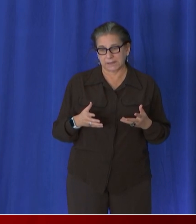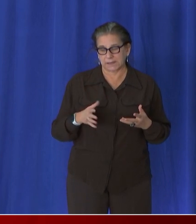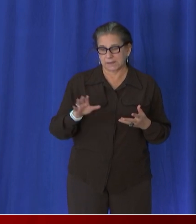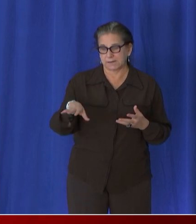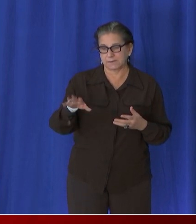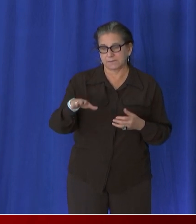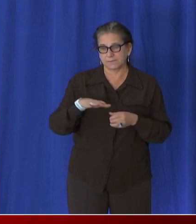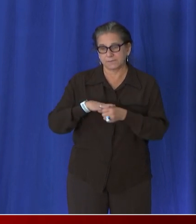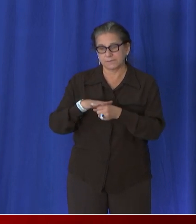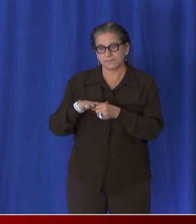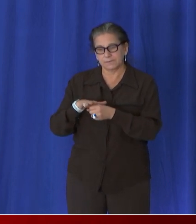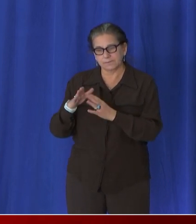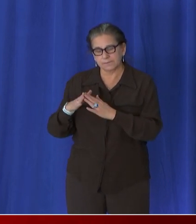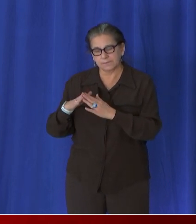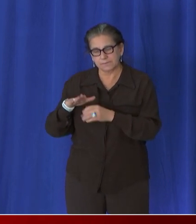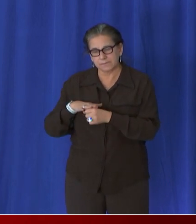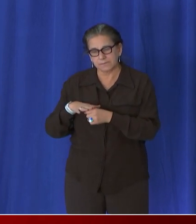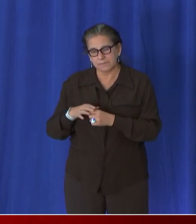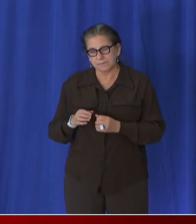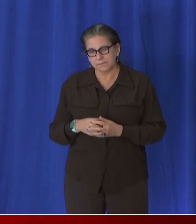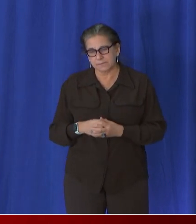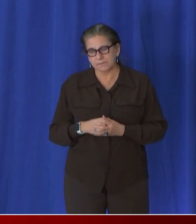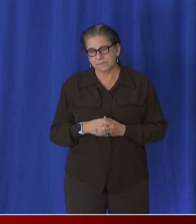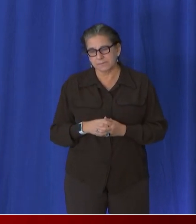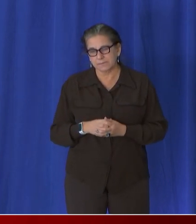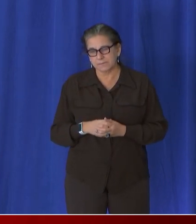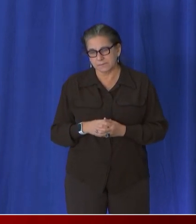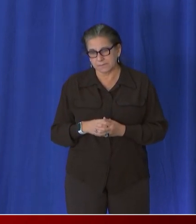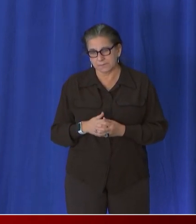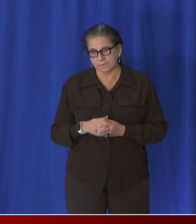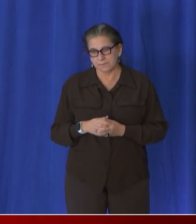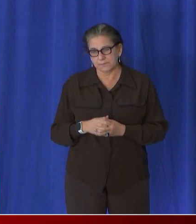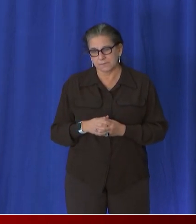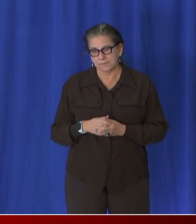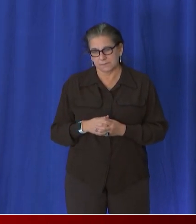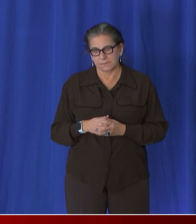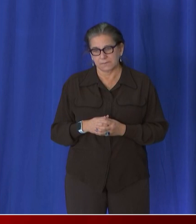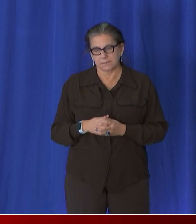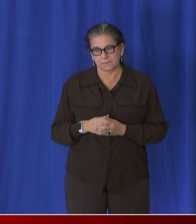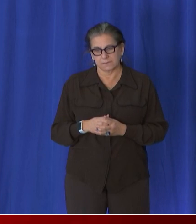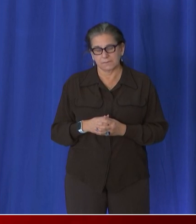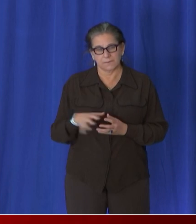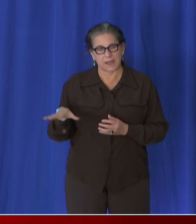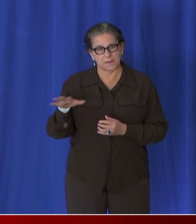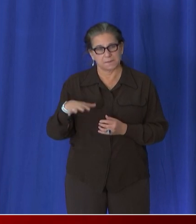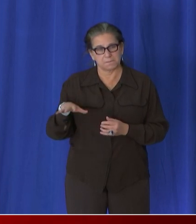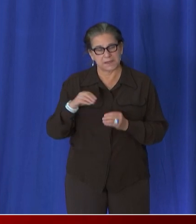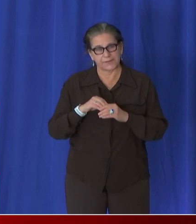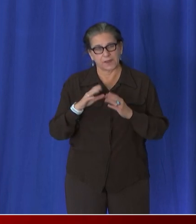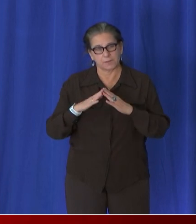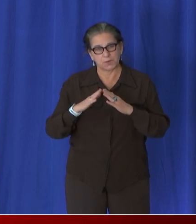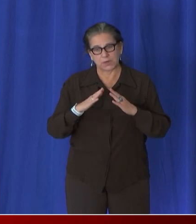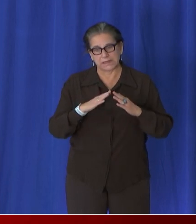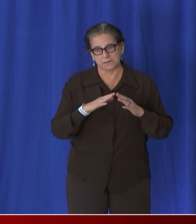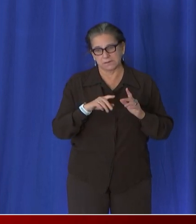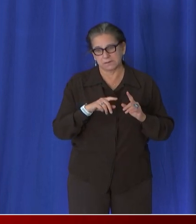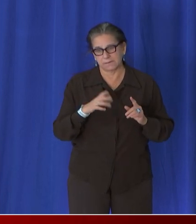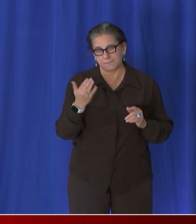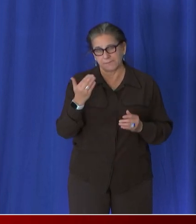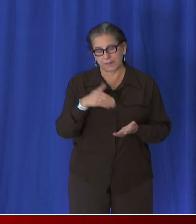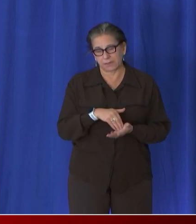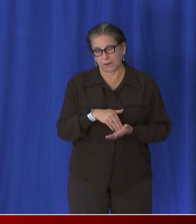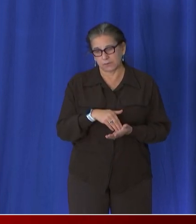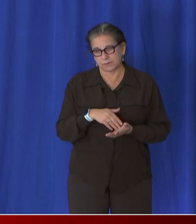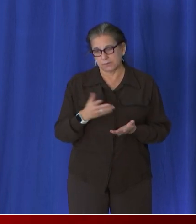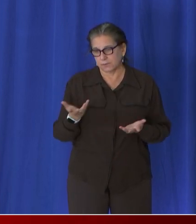And as we expected, even though we have tremendous amount of testing capacity in the community, we have seen the turnaround time on our tests jump up